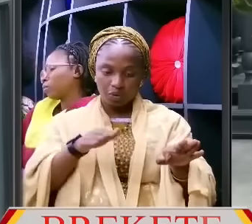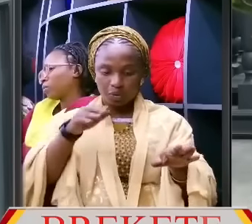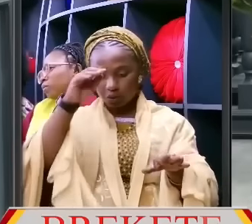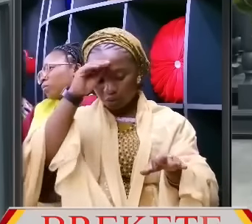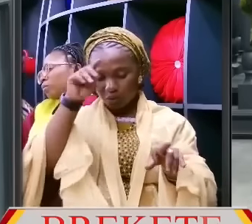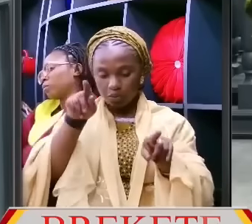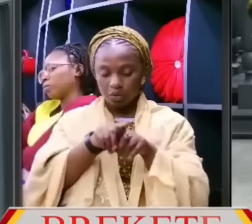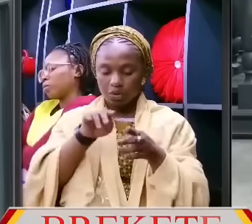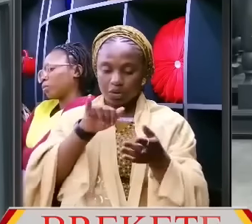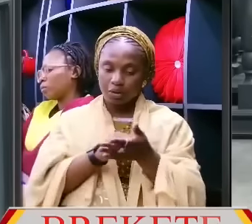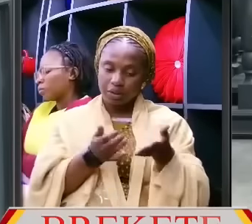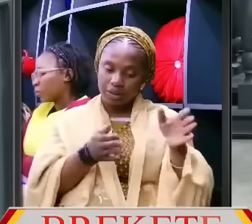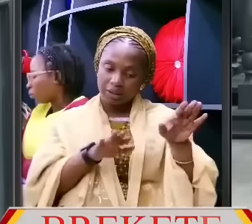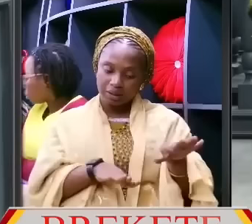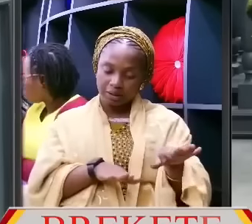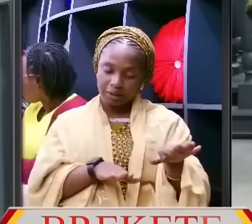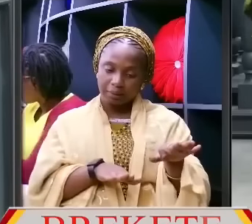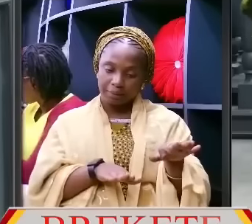way die.